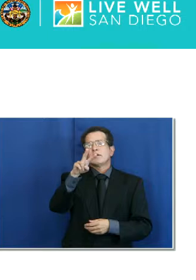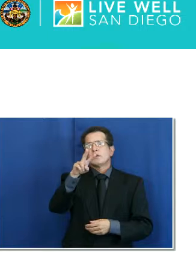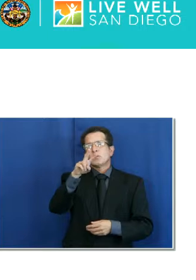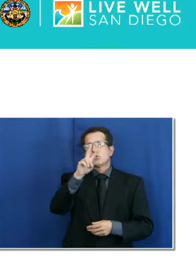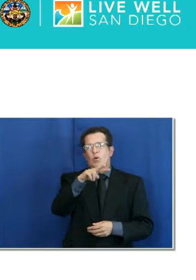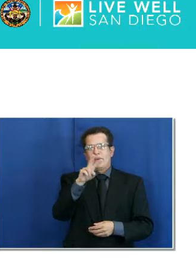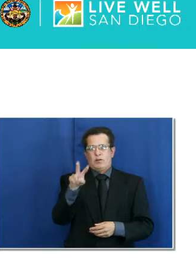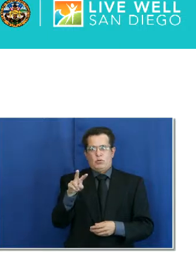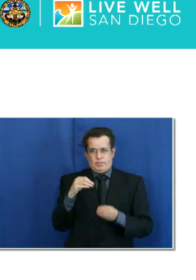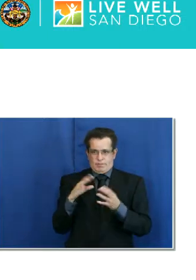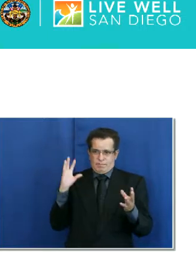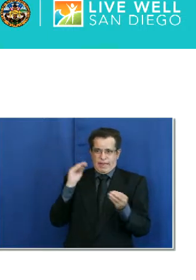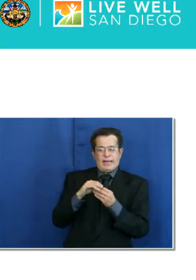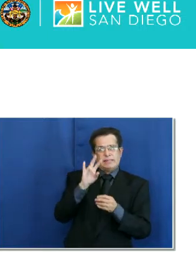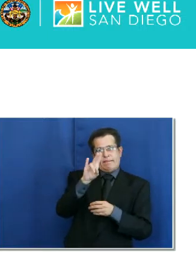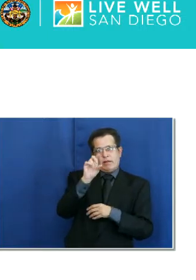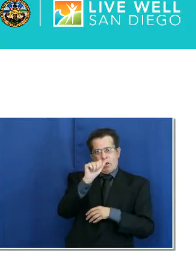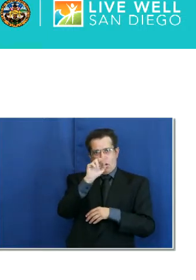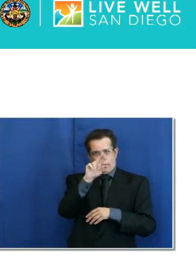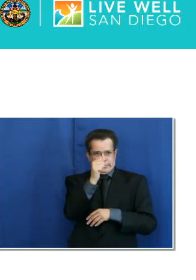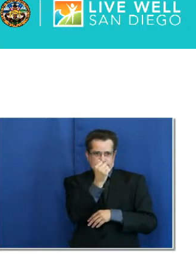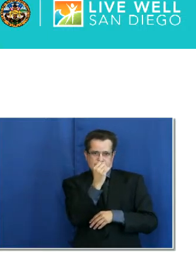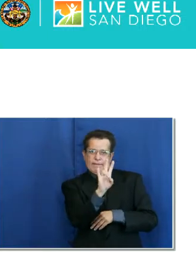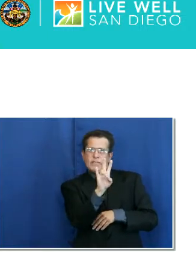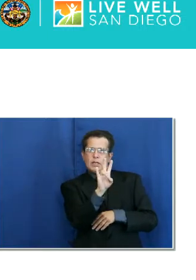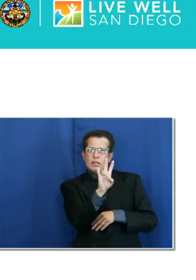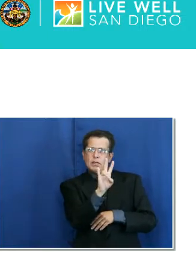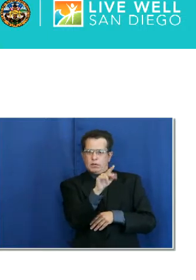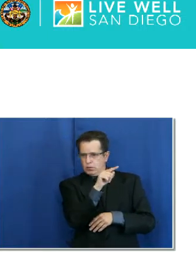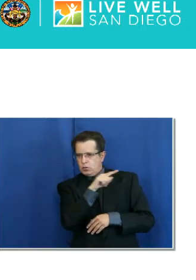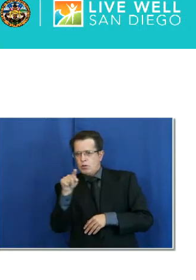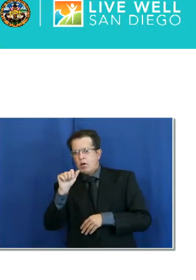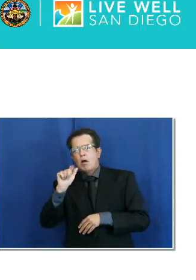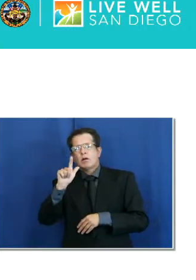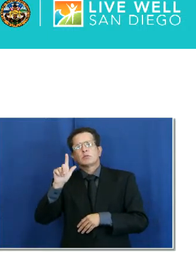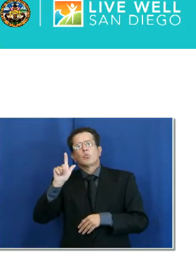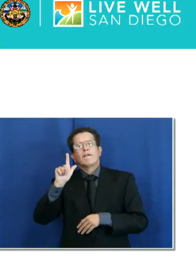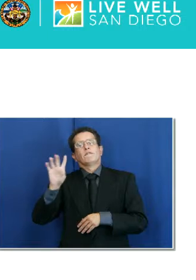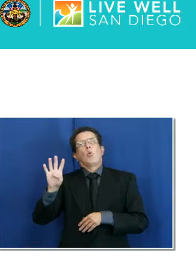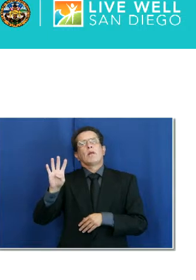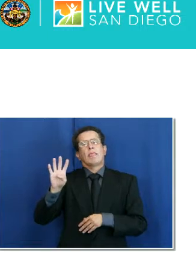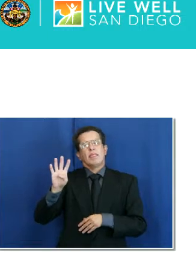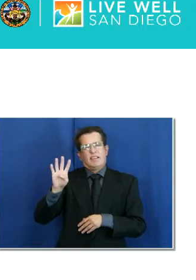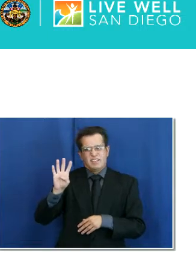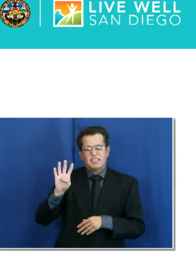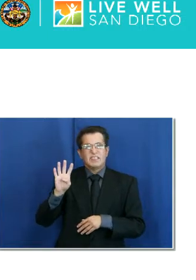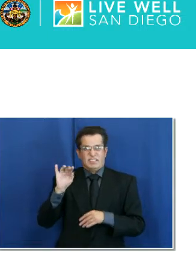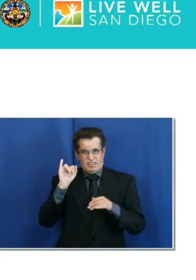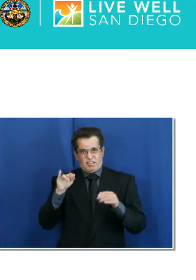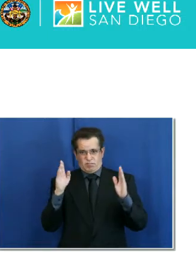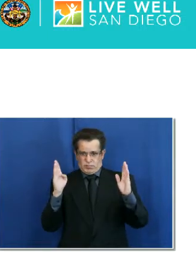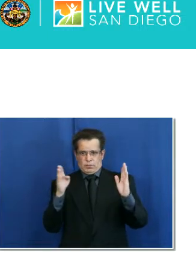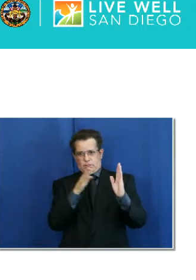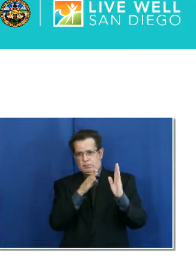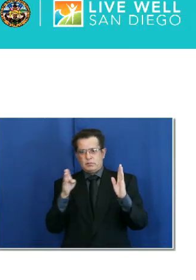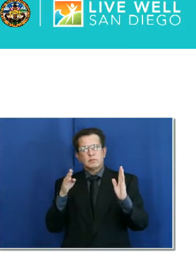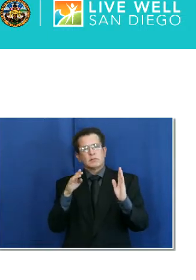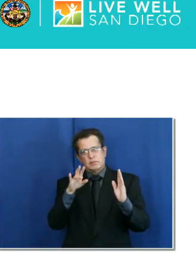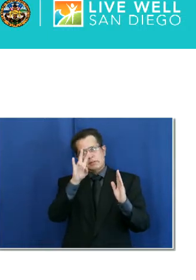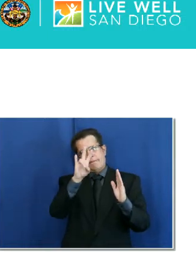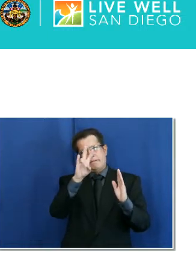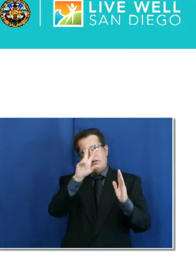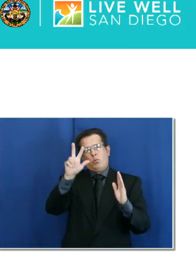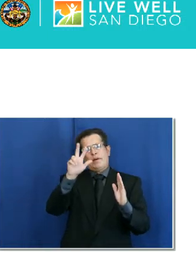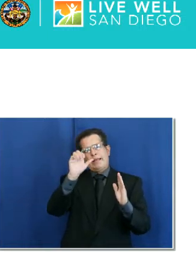for the past 7 days from August 17th through August 24th. And this represents also